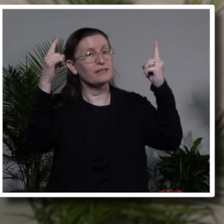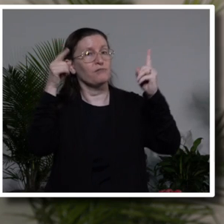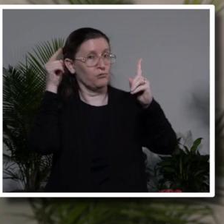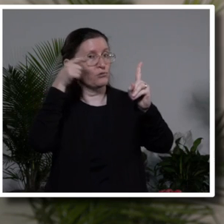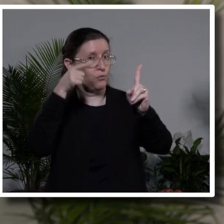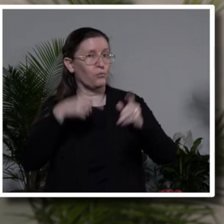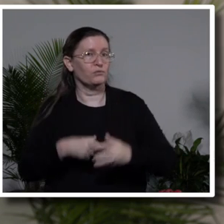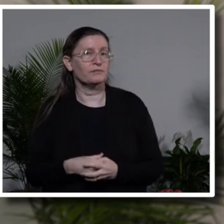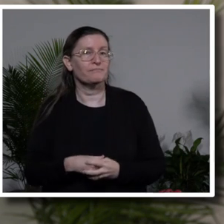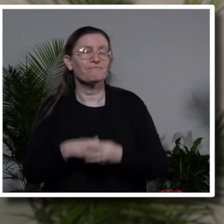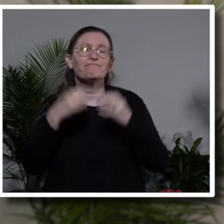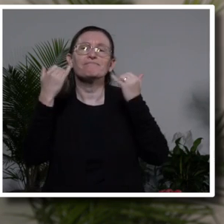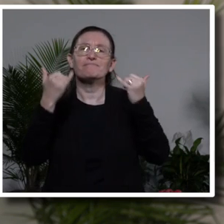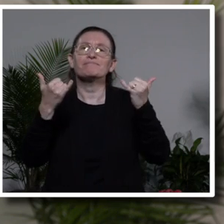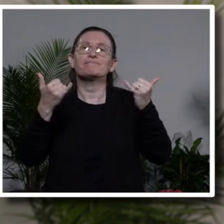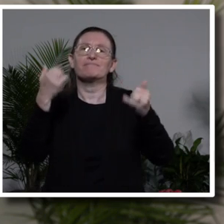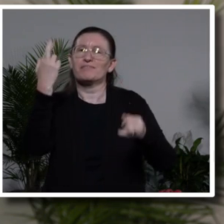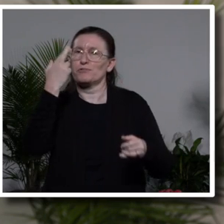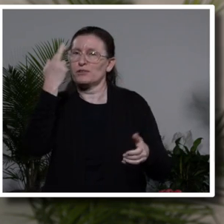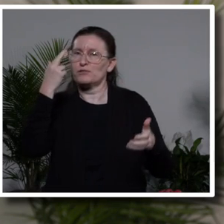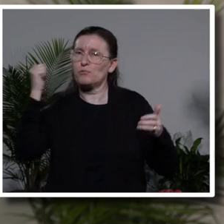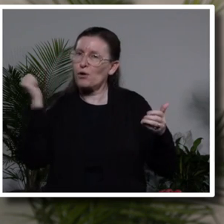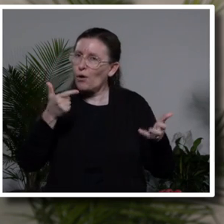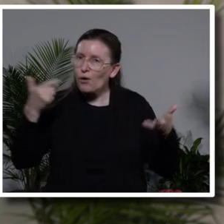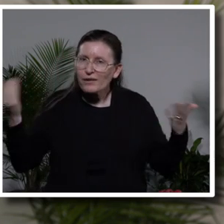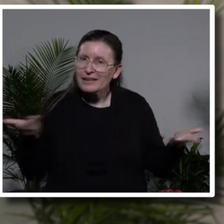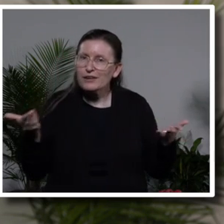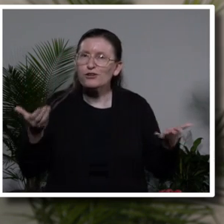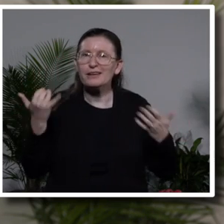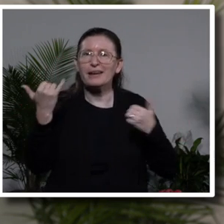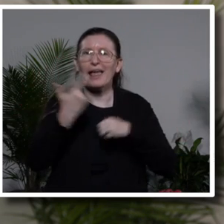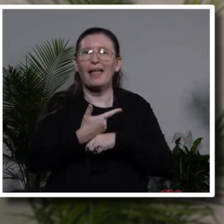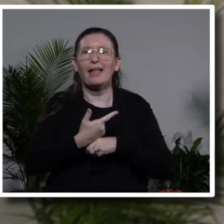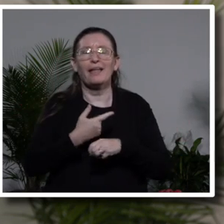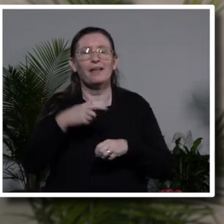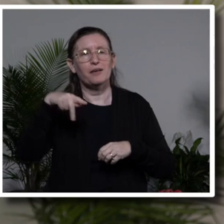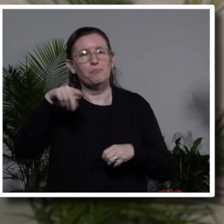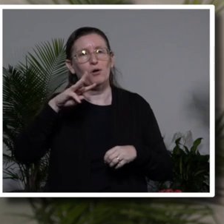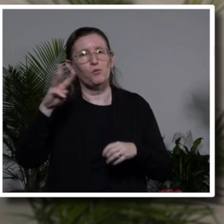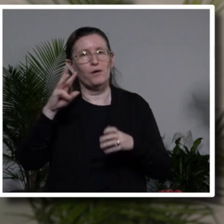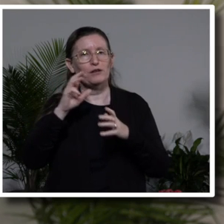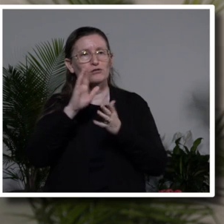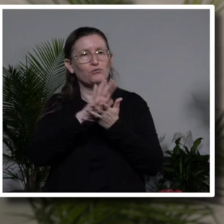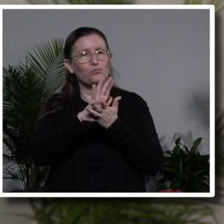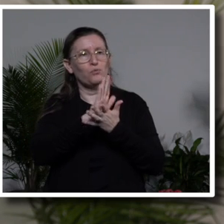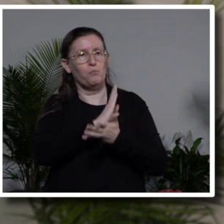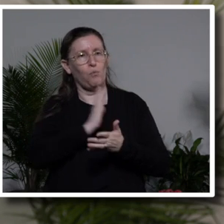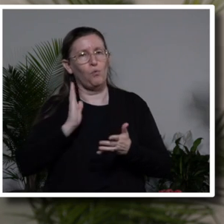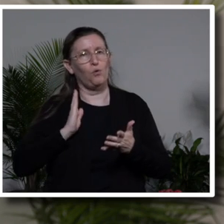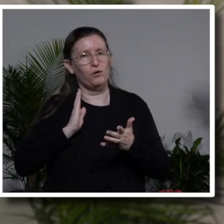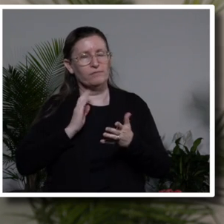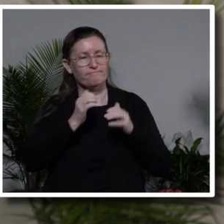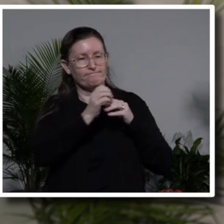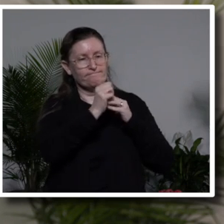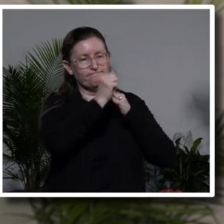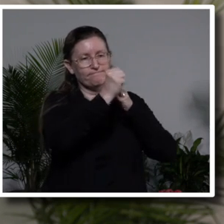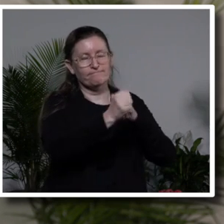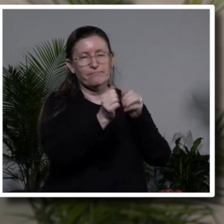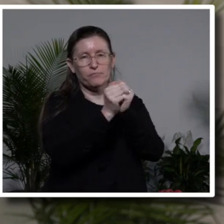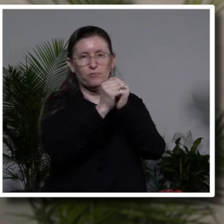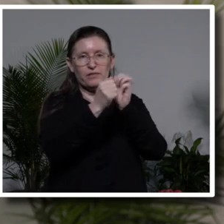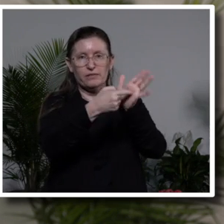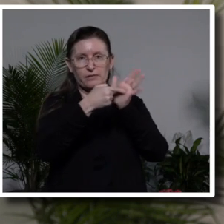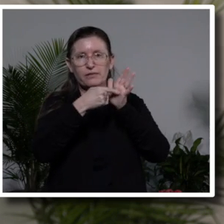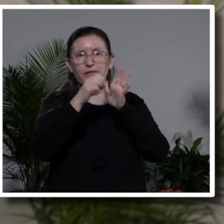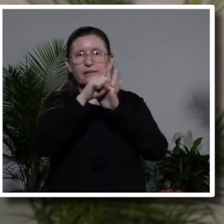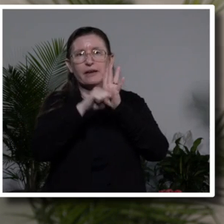goals. Now, the reason we all have gathered here today, the Parkway School Board, in accordance with the statutes of